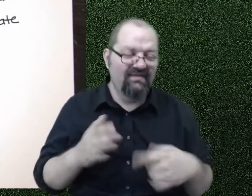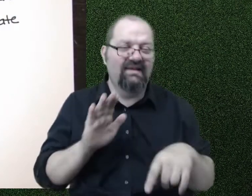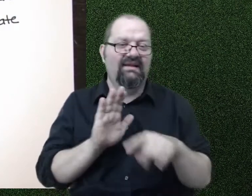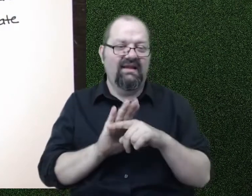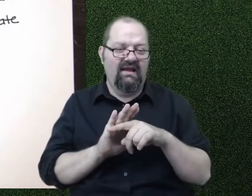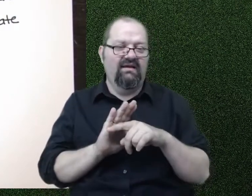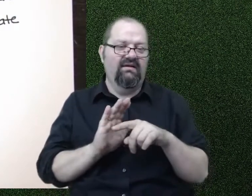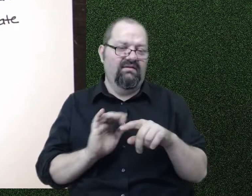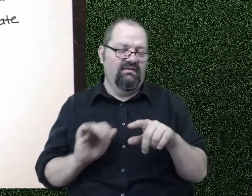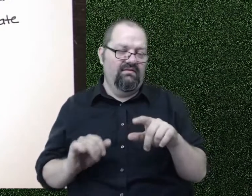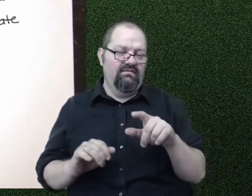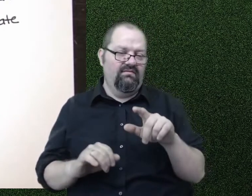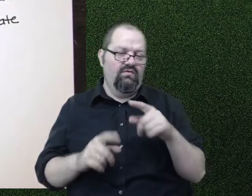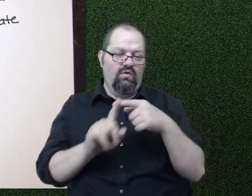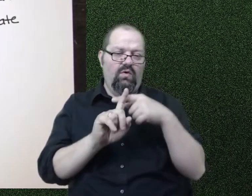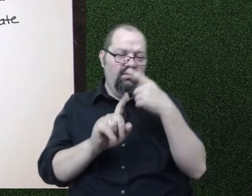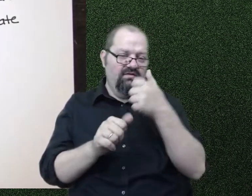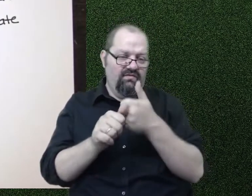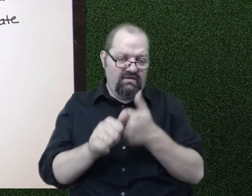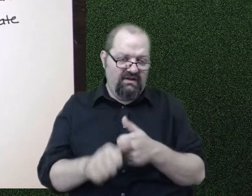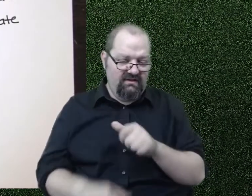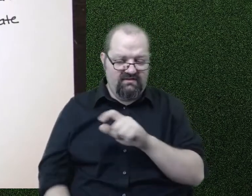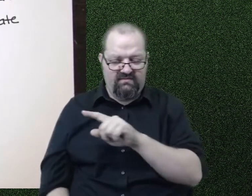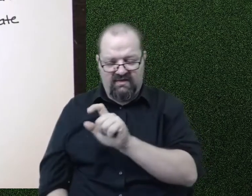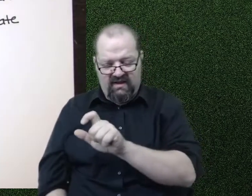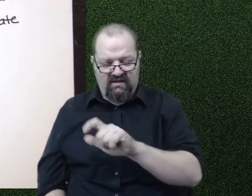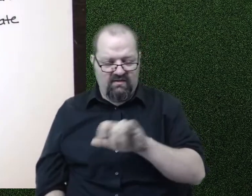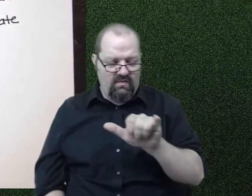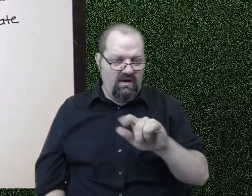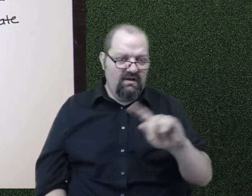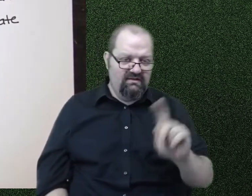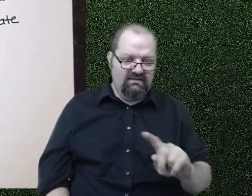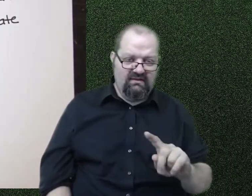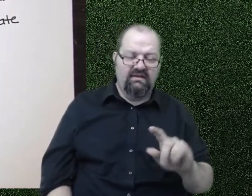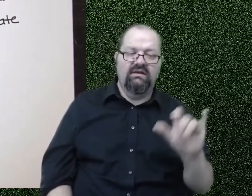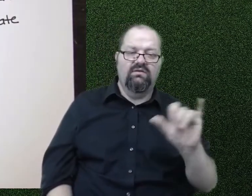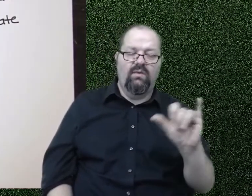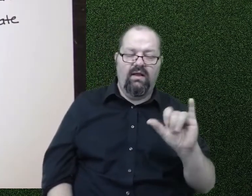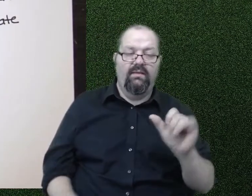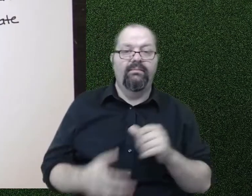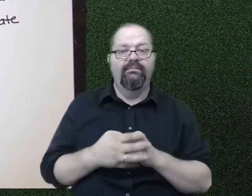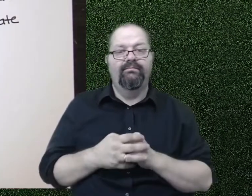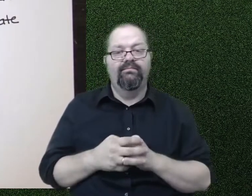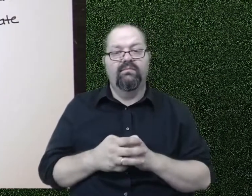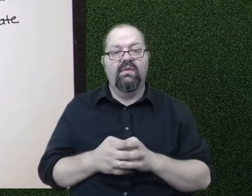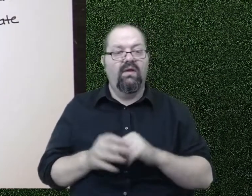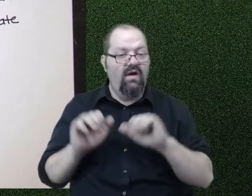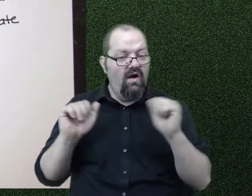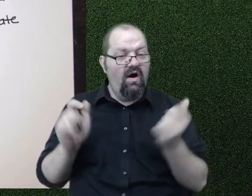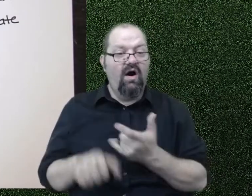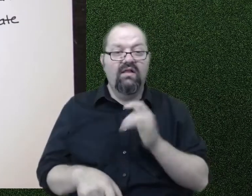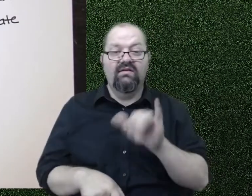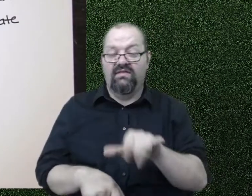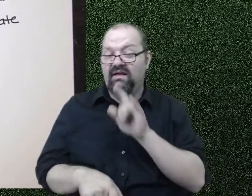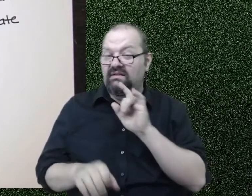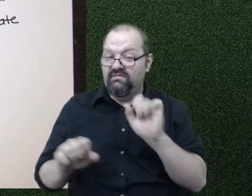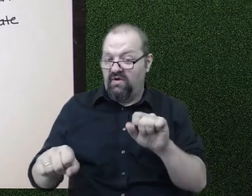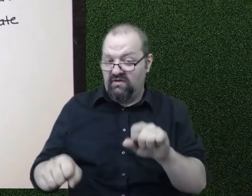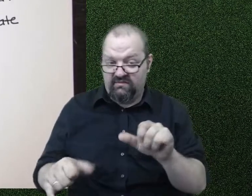y is negative. You can go downstairs, that's where z is negative. All of those things are